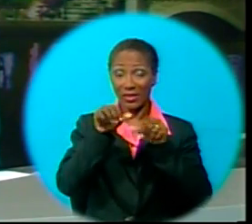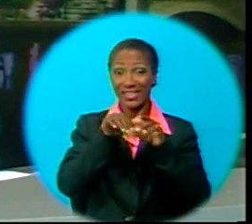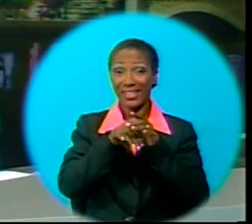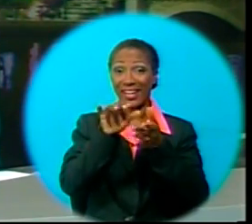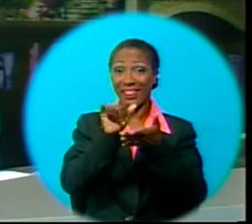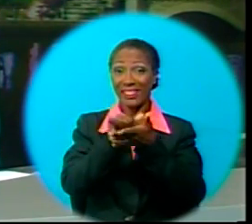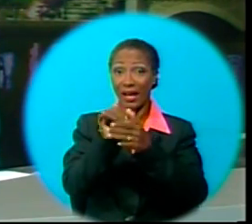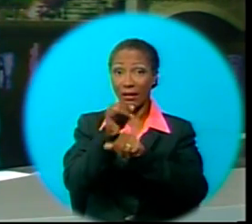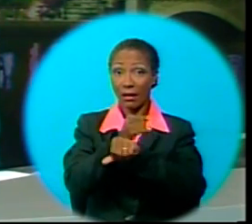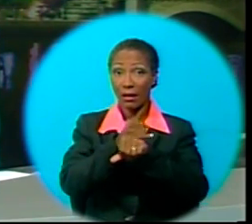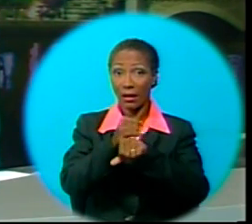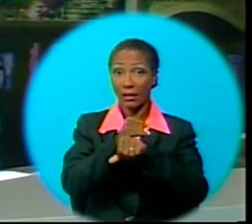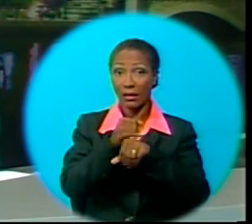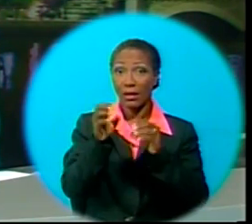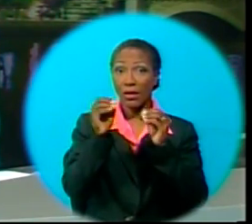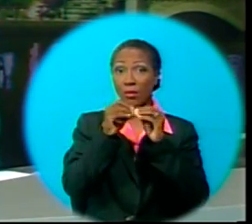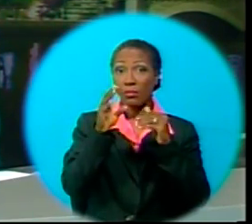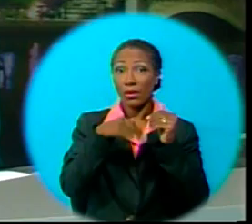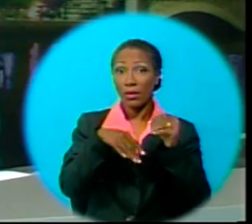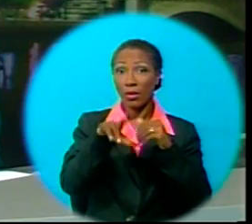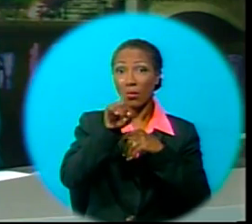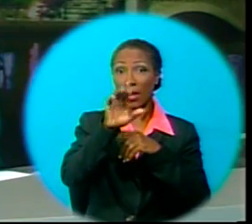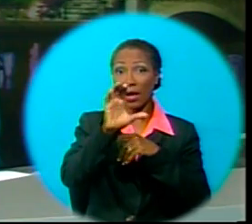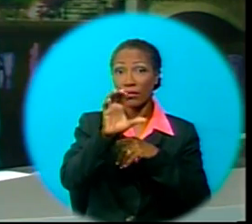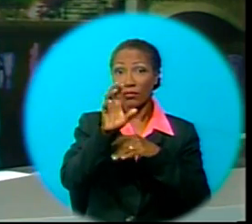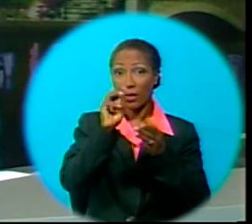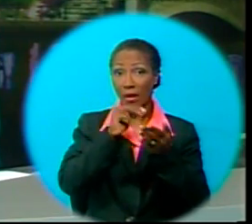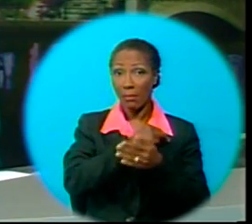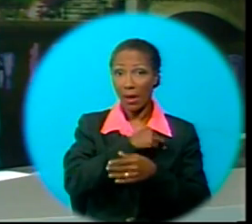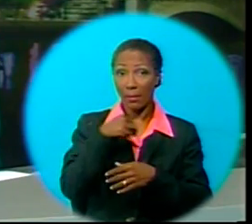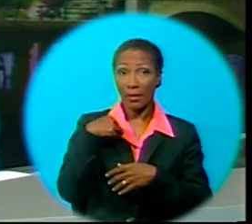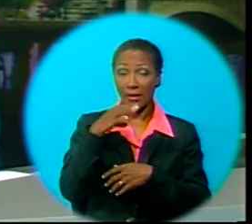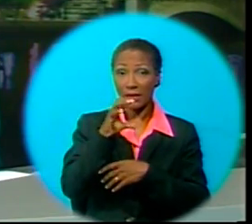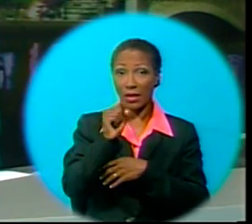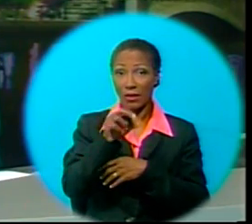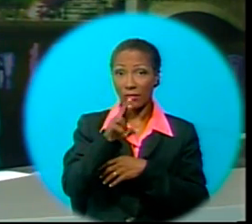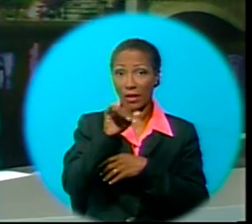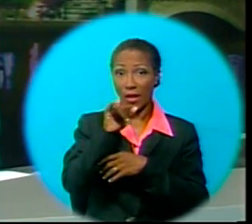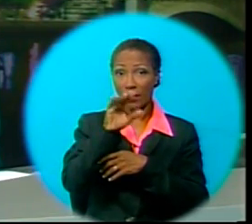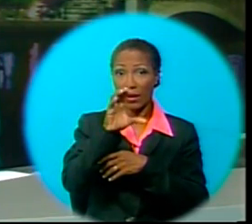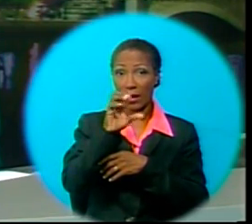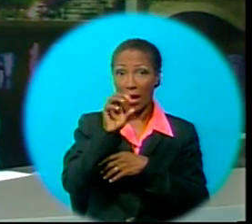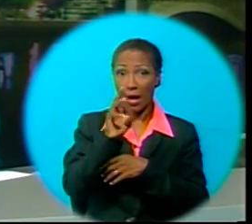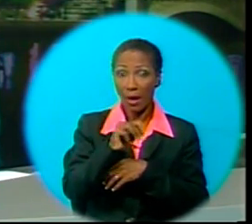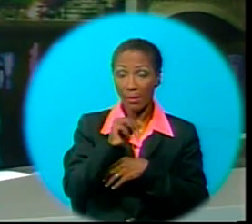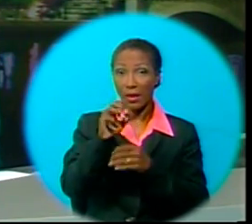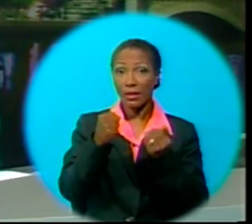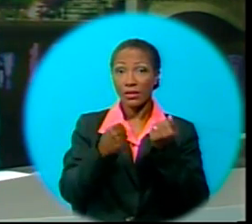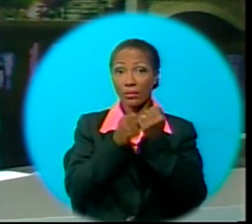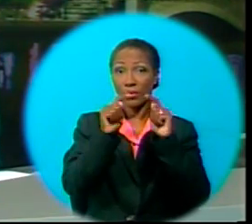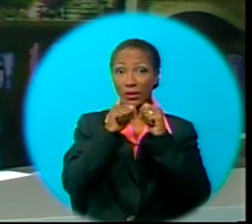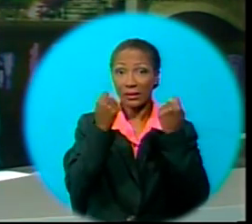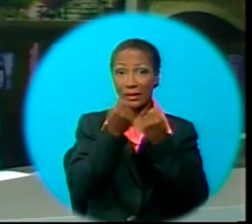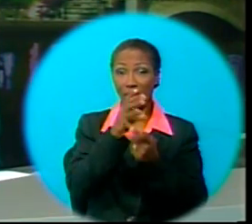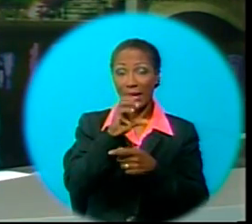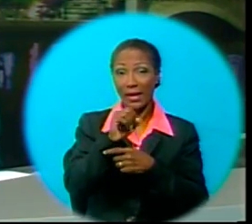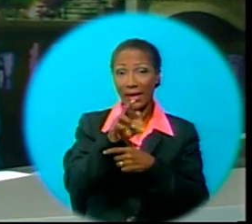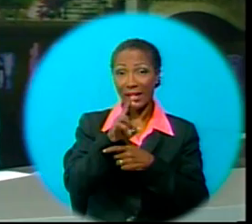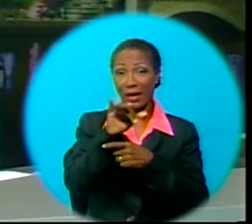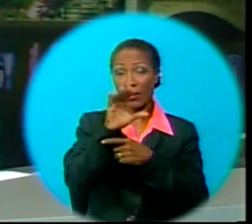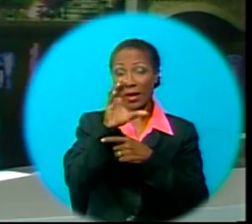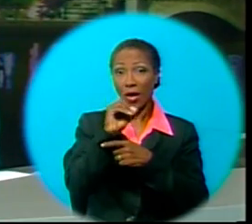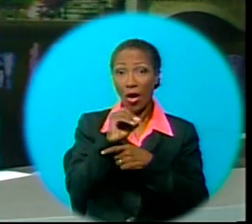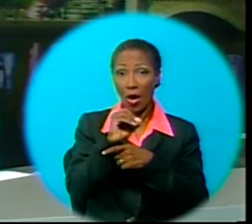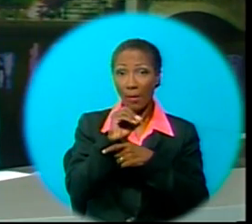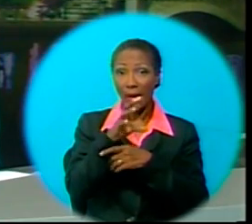100 members of the CARICOM Operational Support Team, the CARICOM Disaster and Assessment Coordination Team, and the Regional Search and Rescue